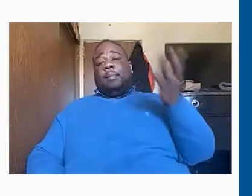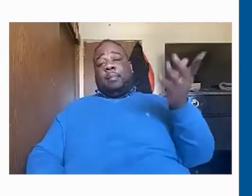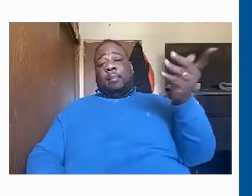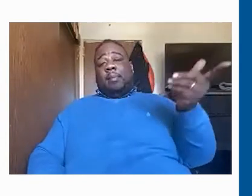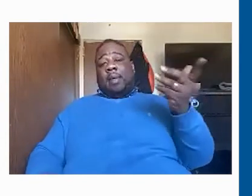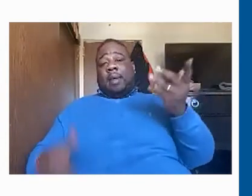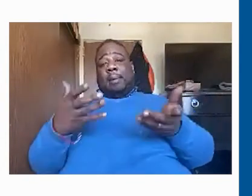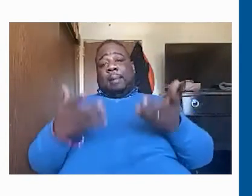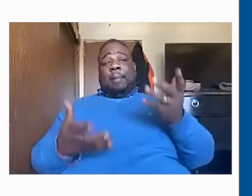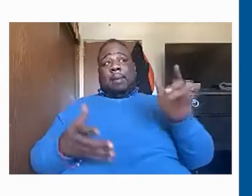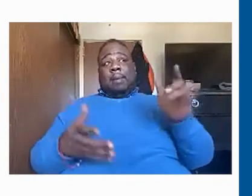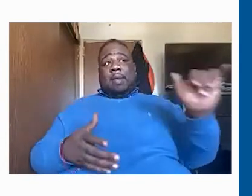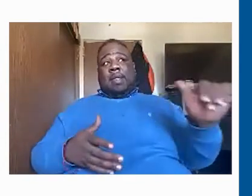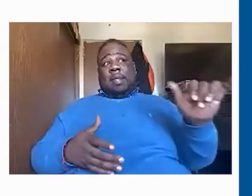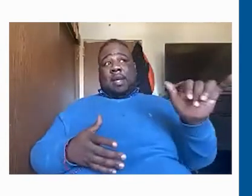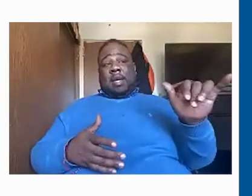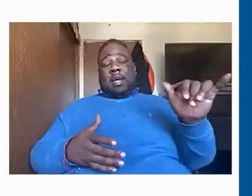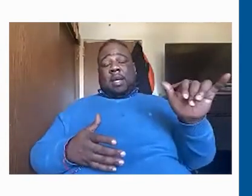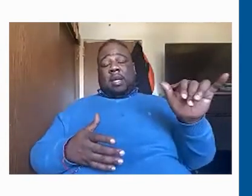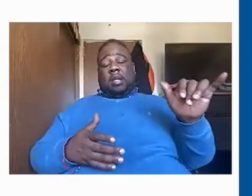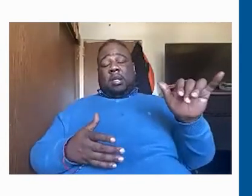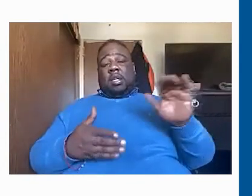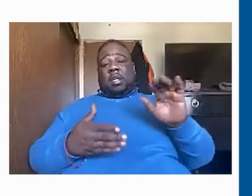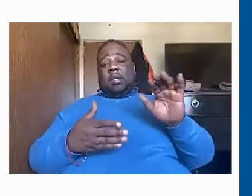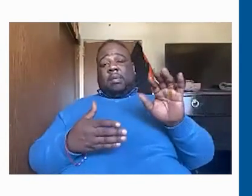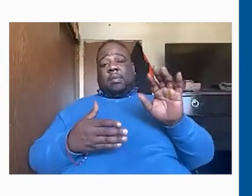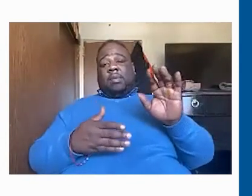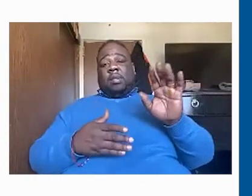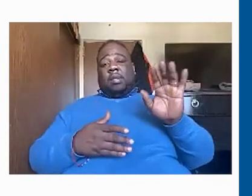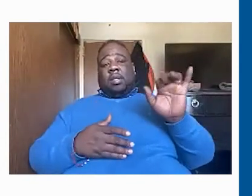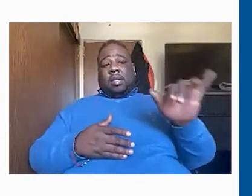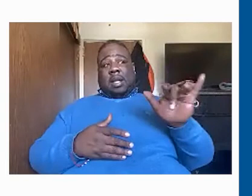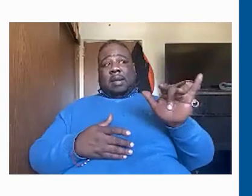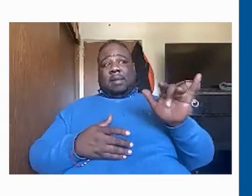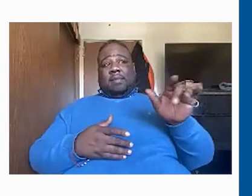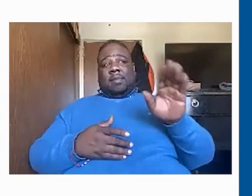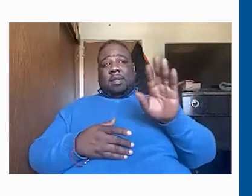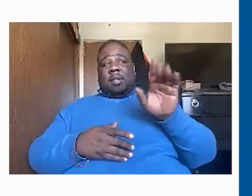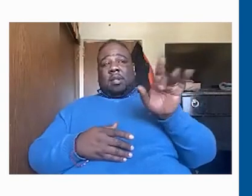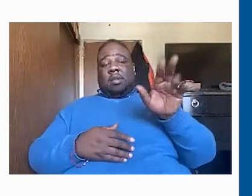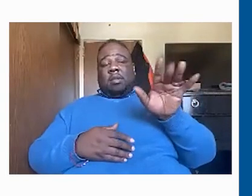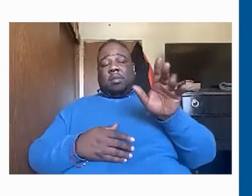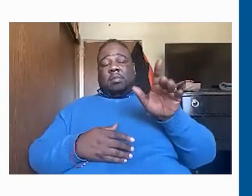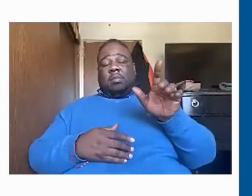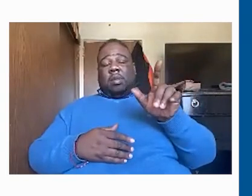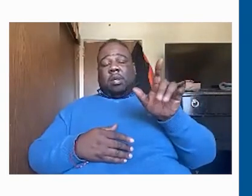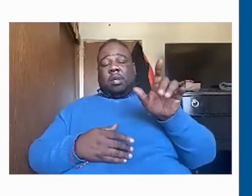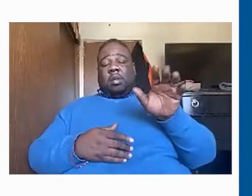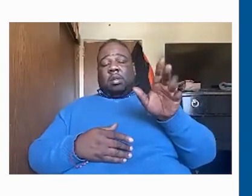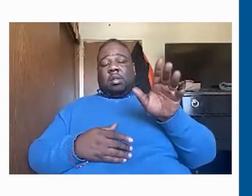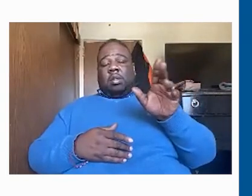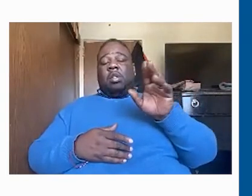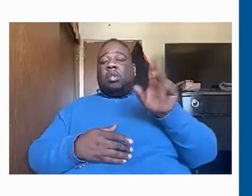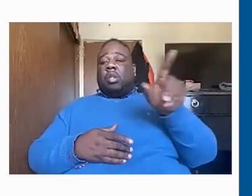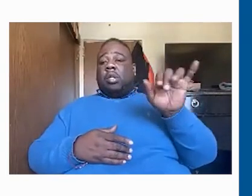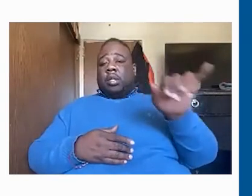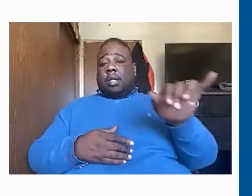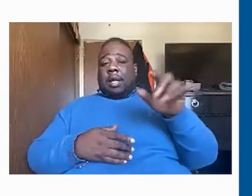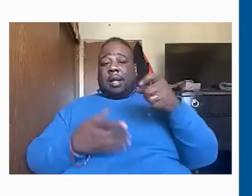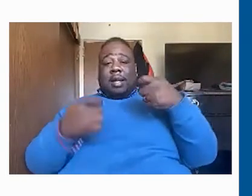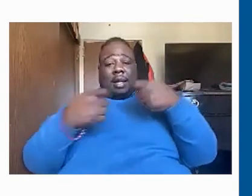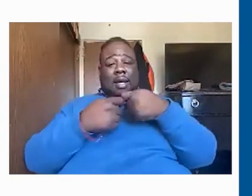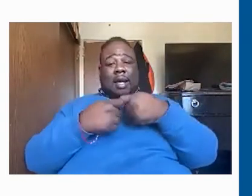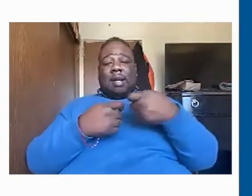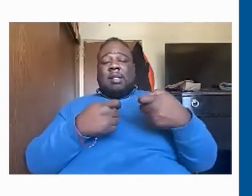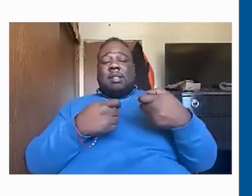an extended power outage. So it's good to have that extra battery on hand that you can obtain. So that's going to be prior to an actual